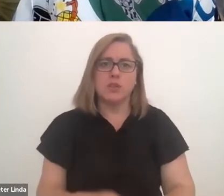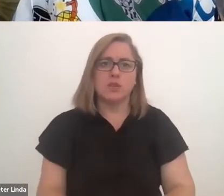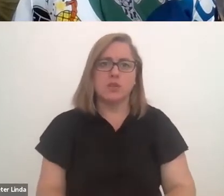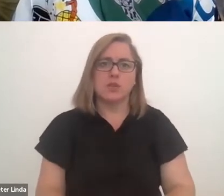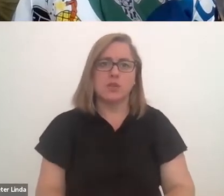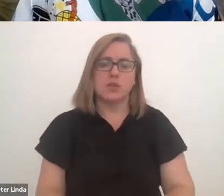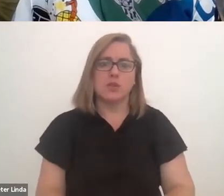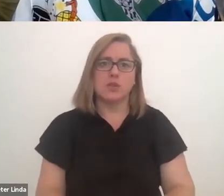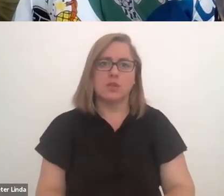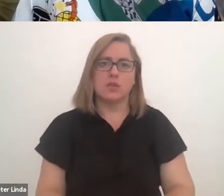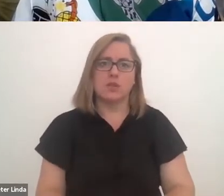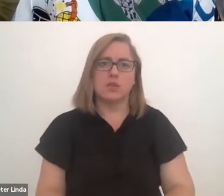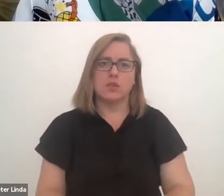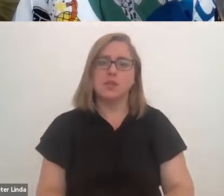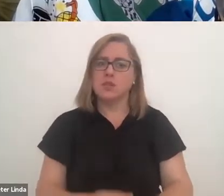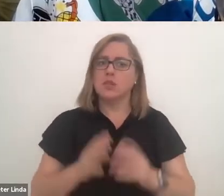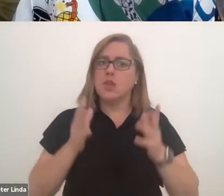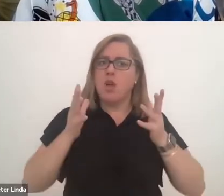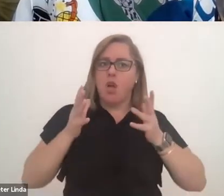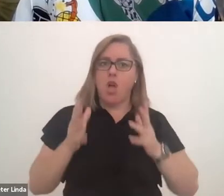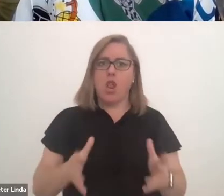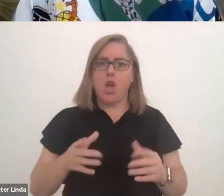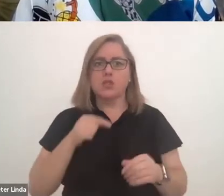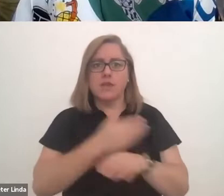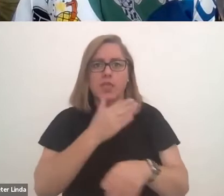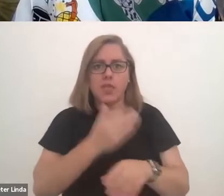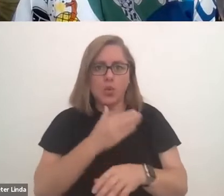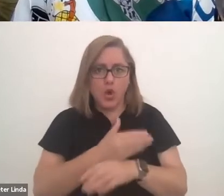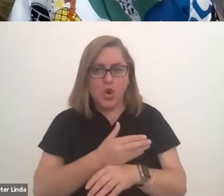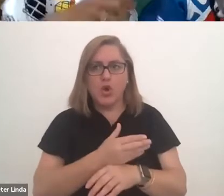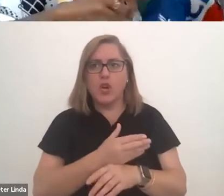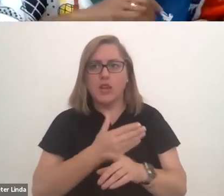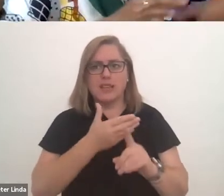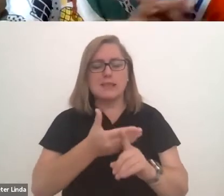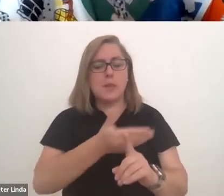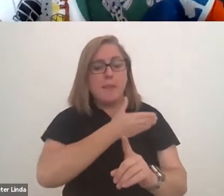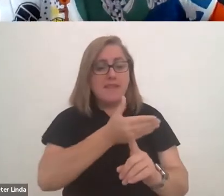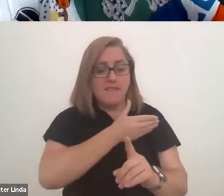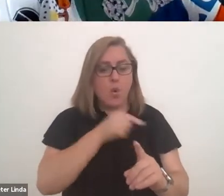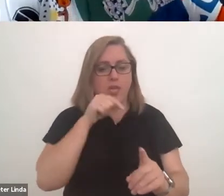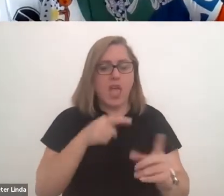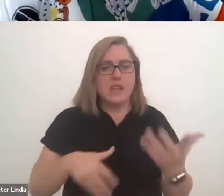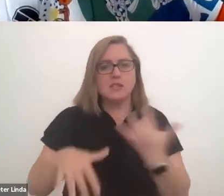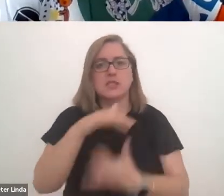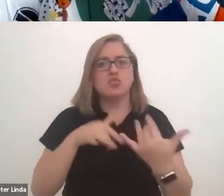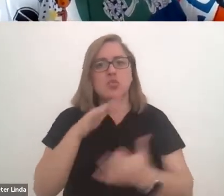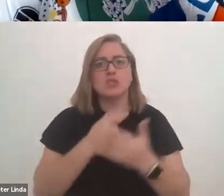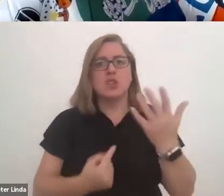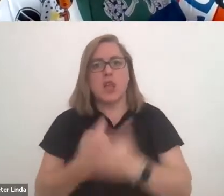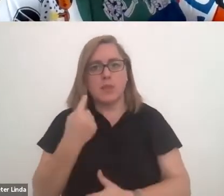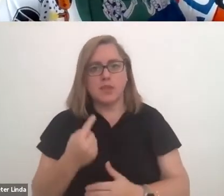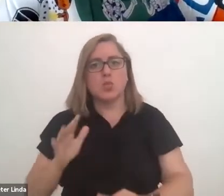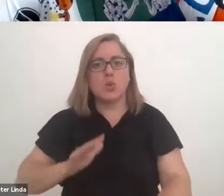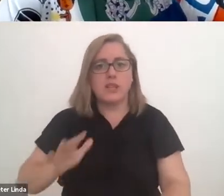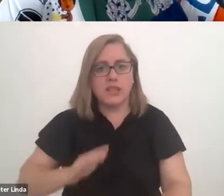I think a lot of this work is done before some of these interactions happen, that it's necessary to continue